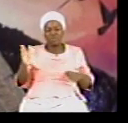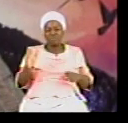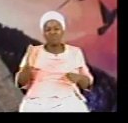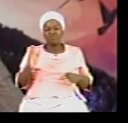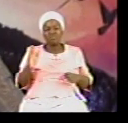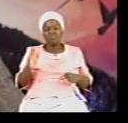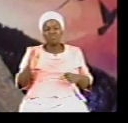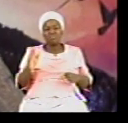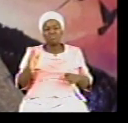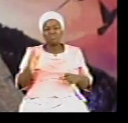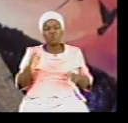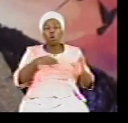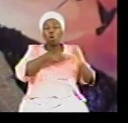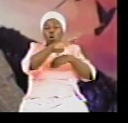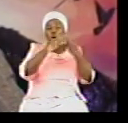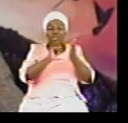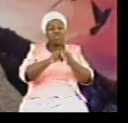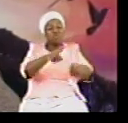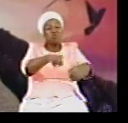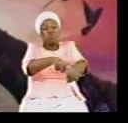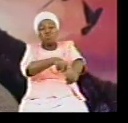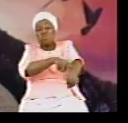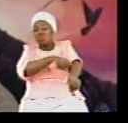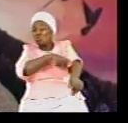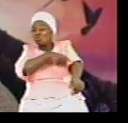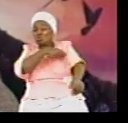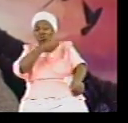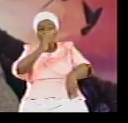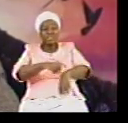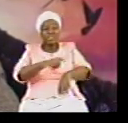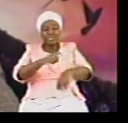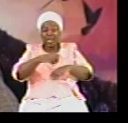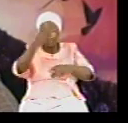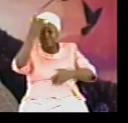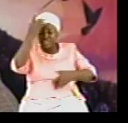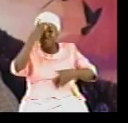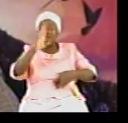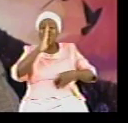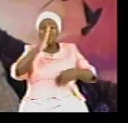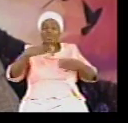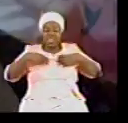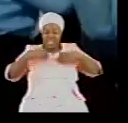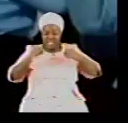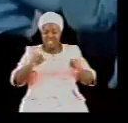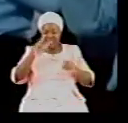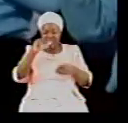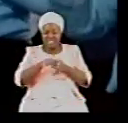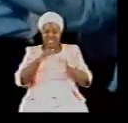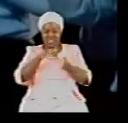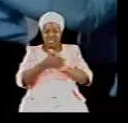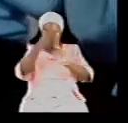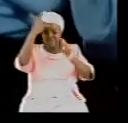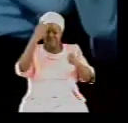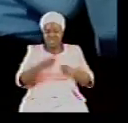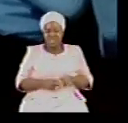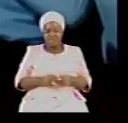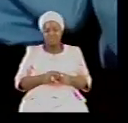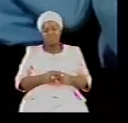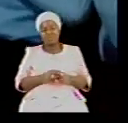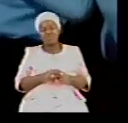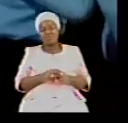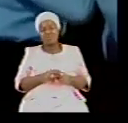All that long-standing sickness, be healed in Jesus' name.